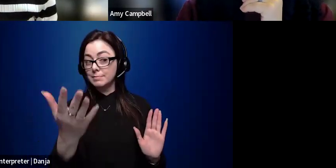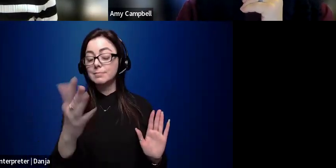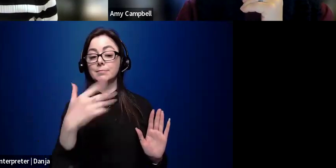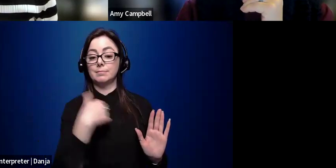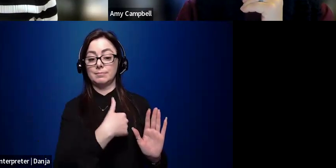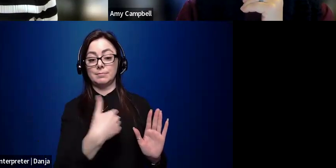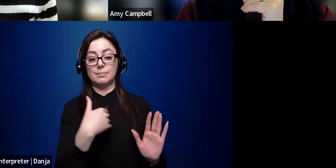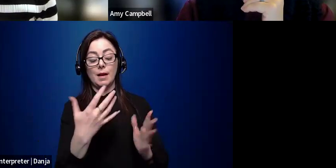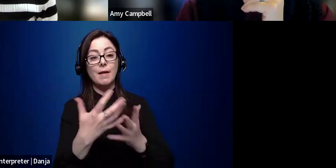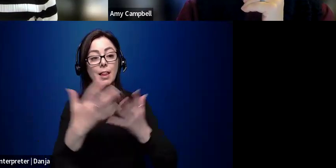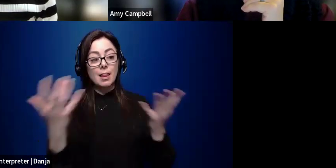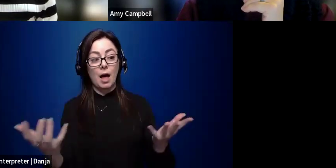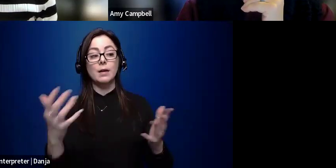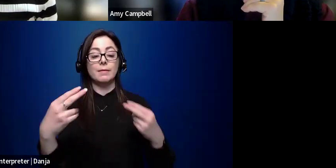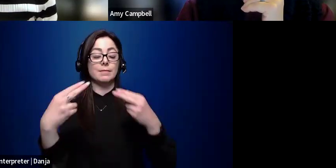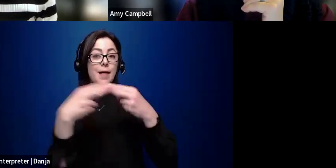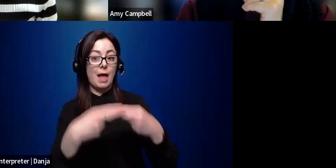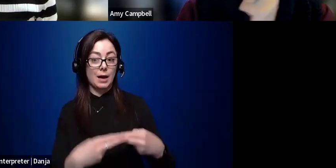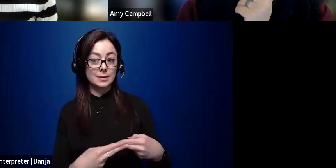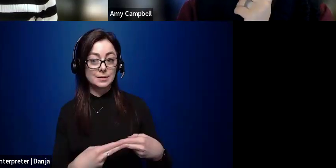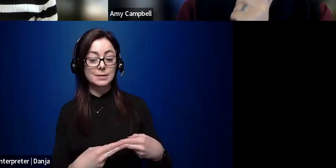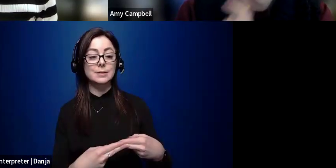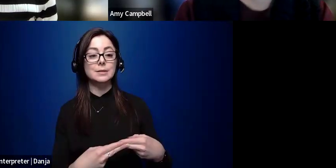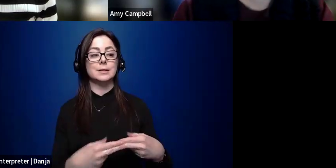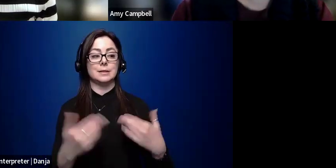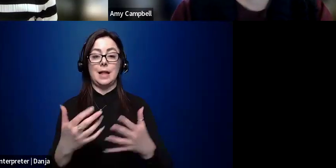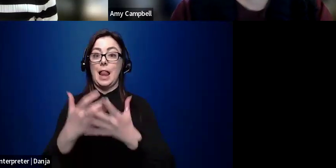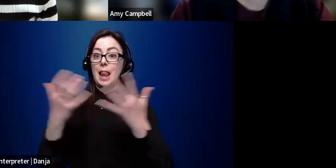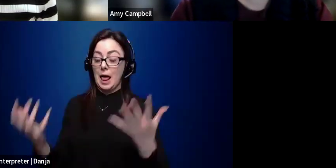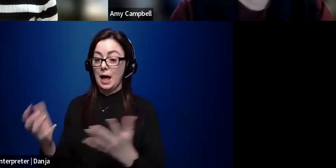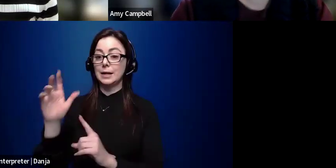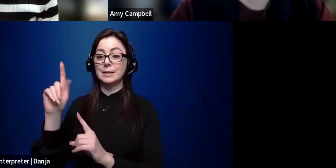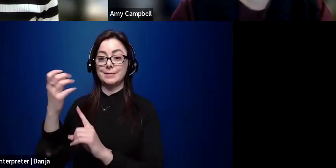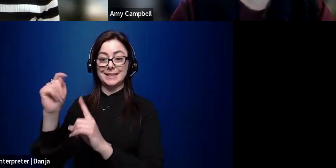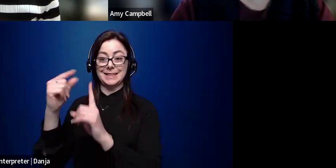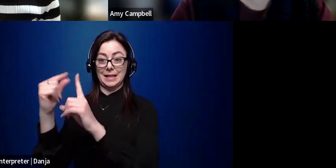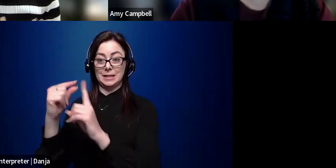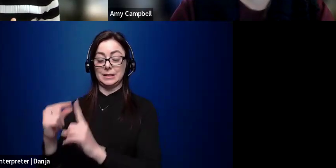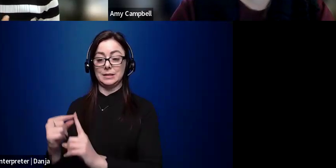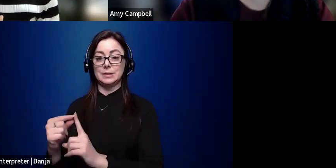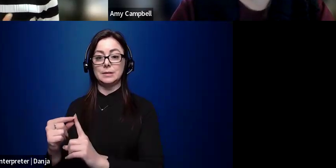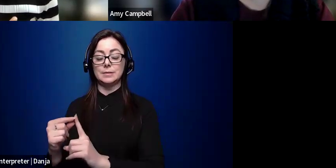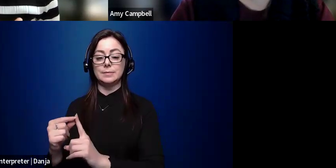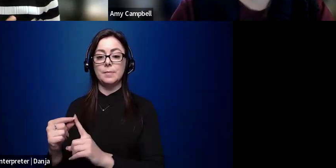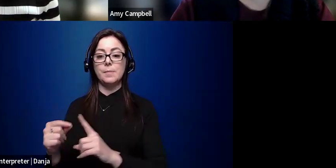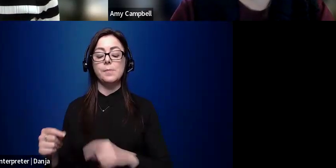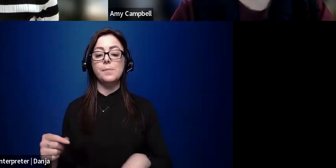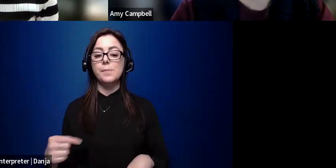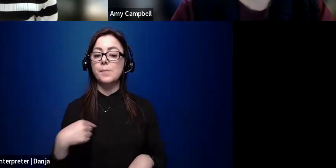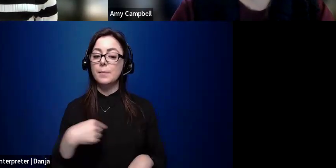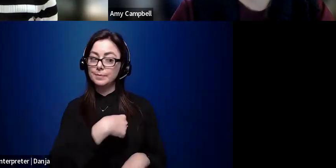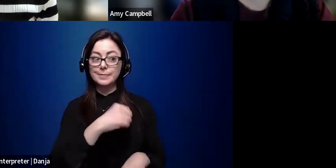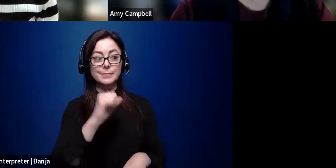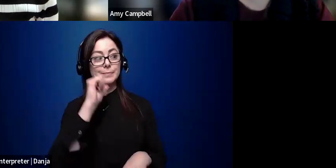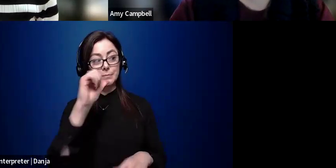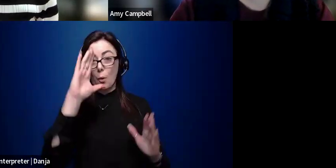and they're very text heavy. We do not expect, and you probably don't even want